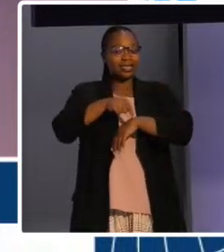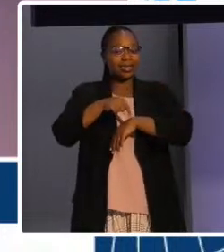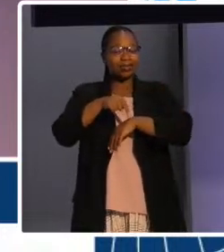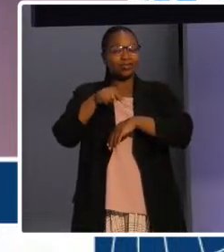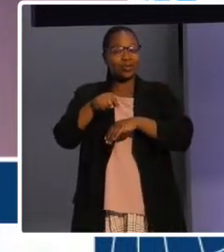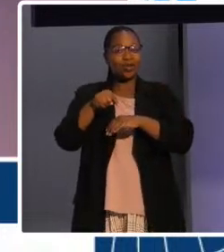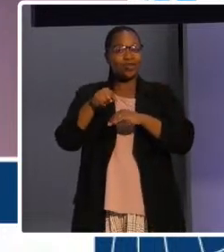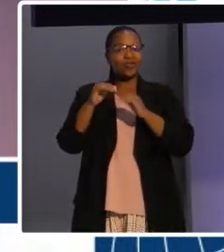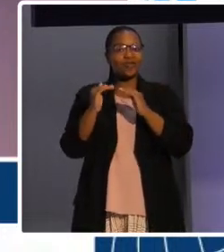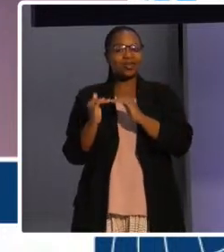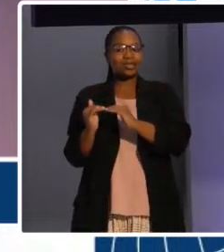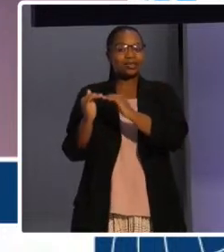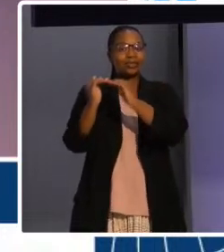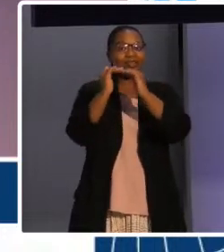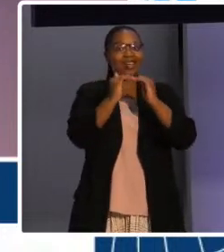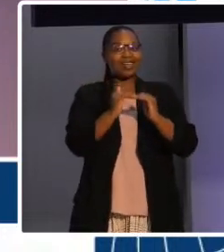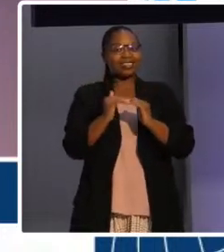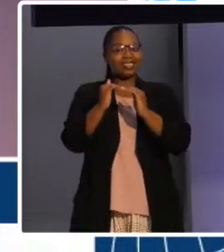recession, close quote,